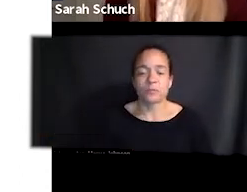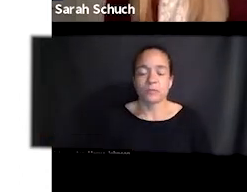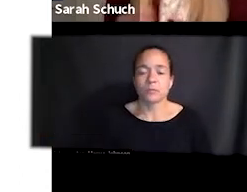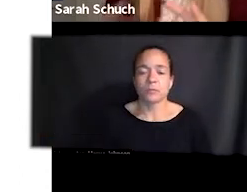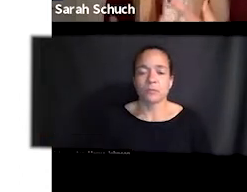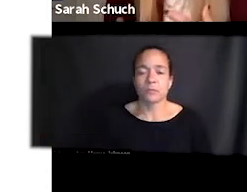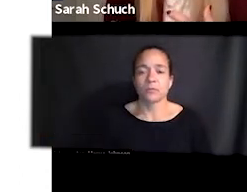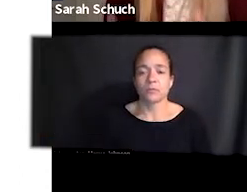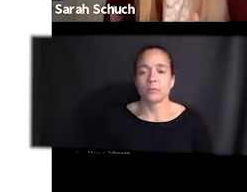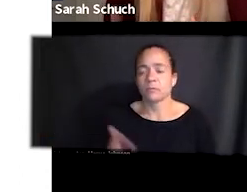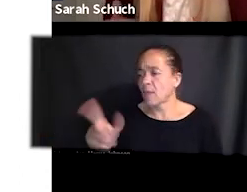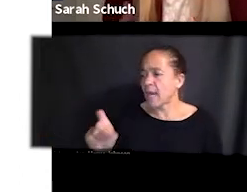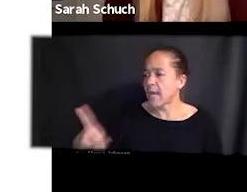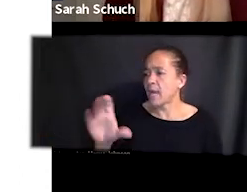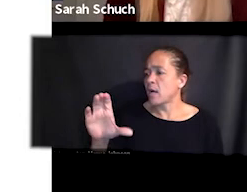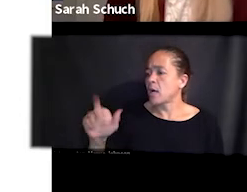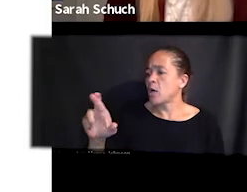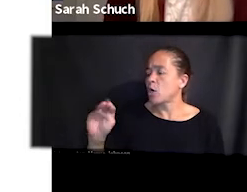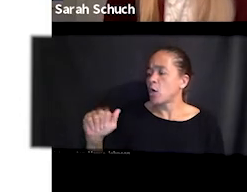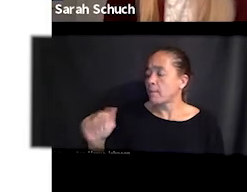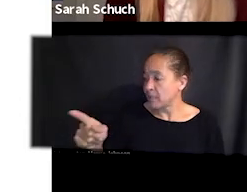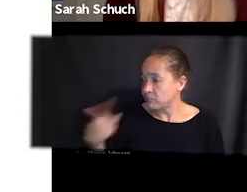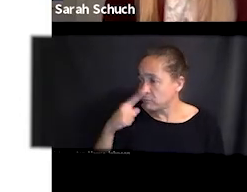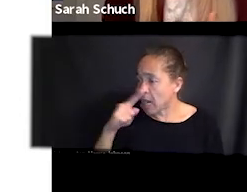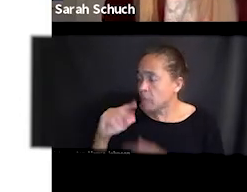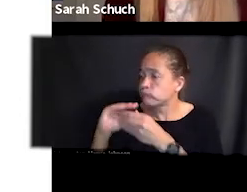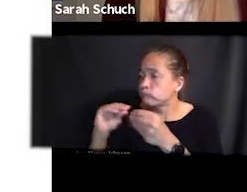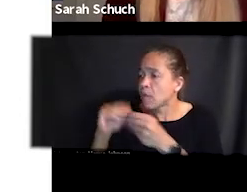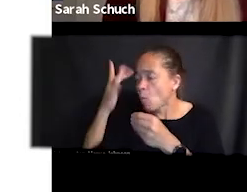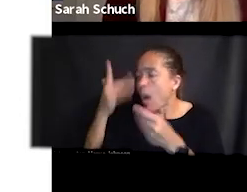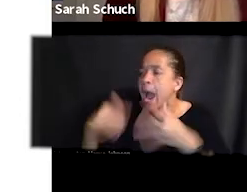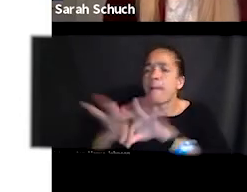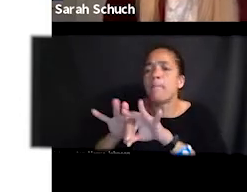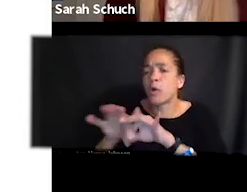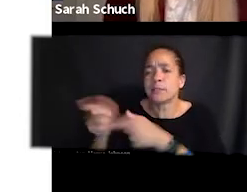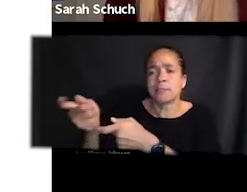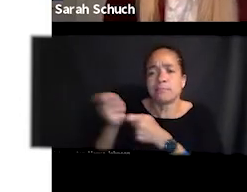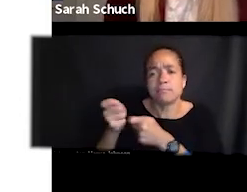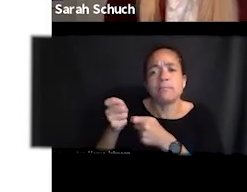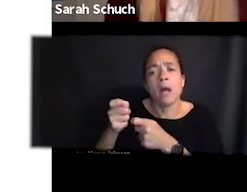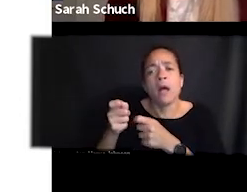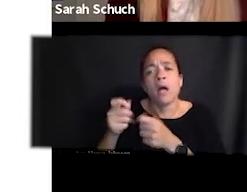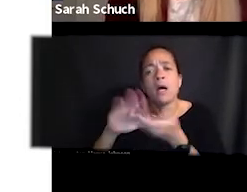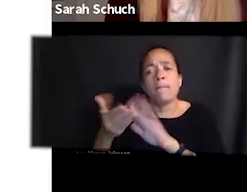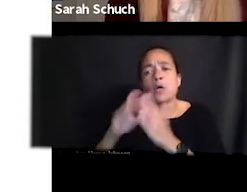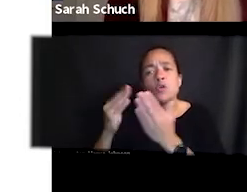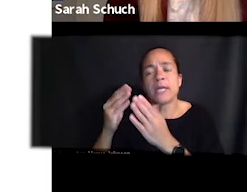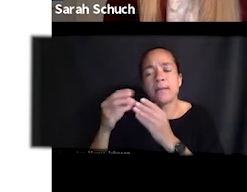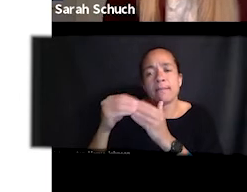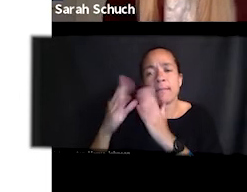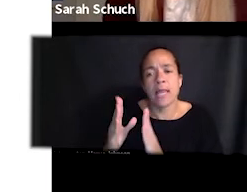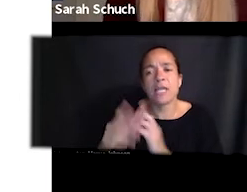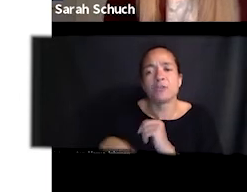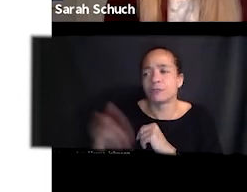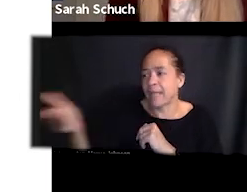Karma, can you just talk a little bit about why it was so important to bring in those community leaders and to really invite in that